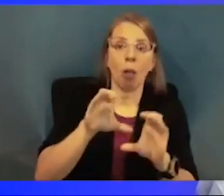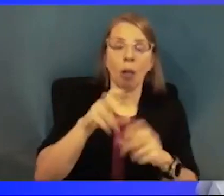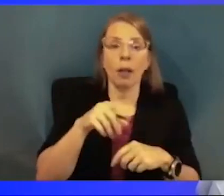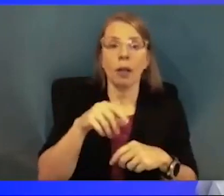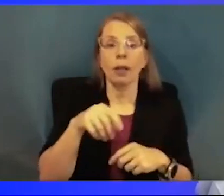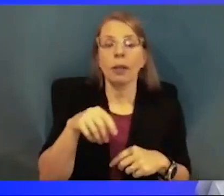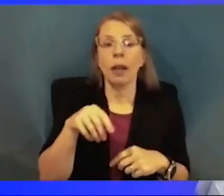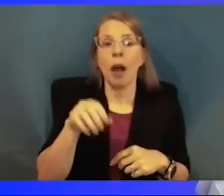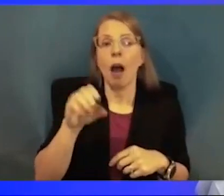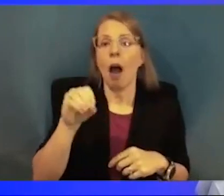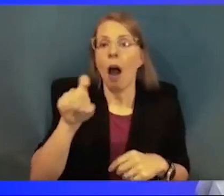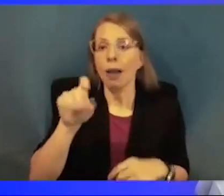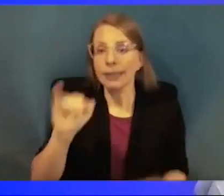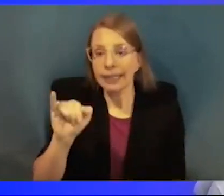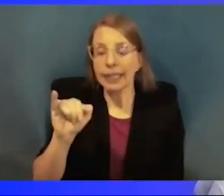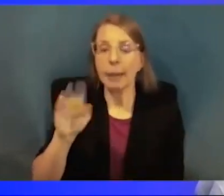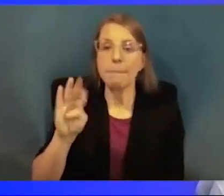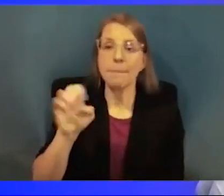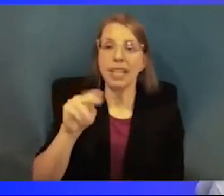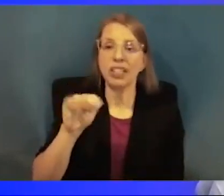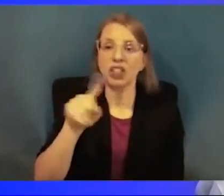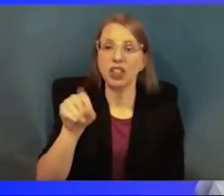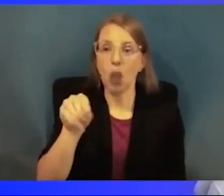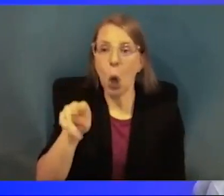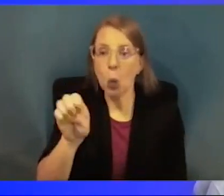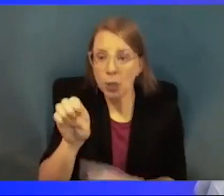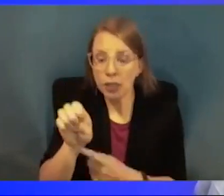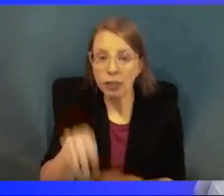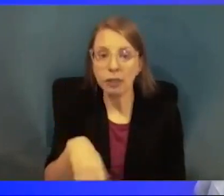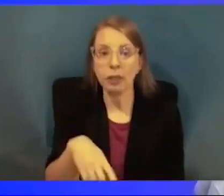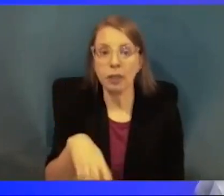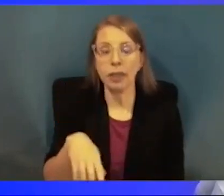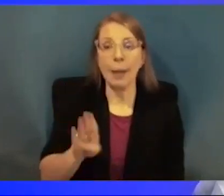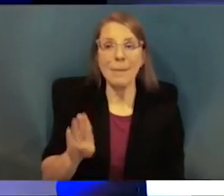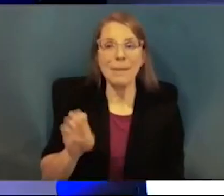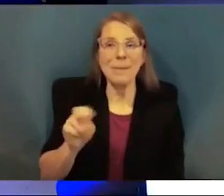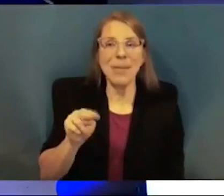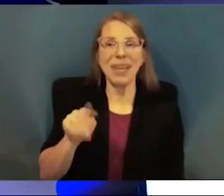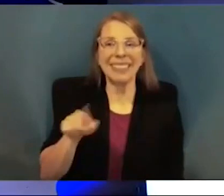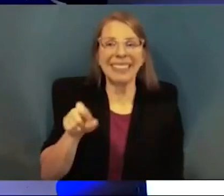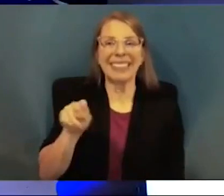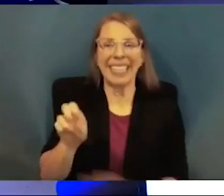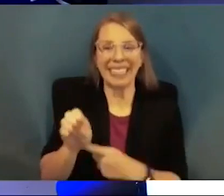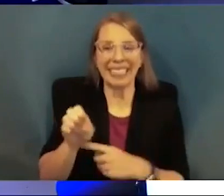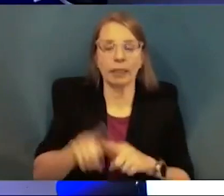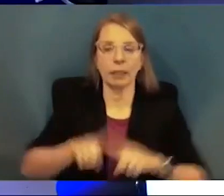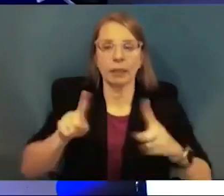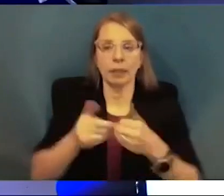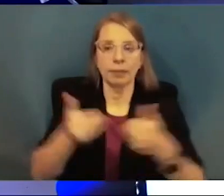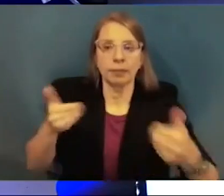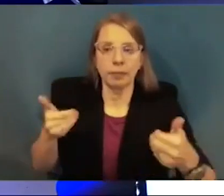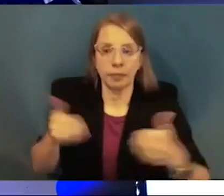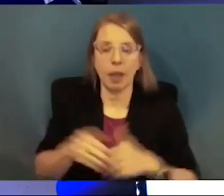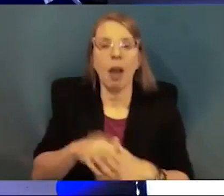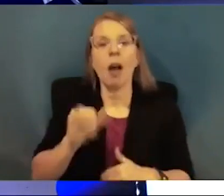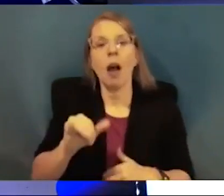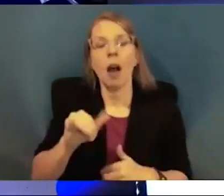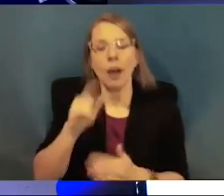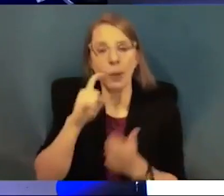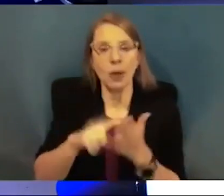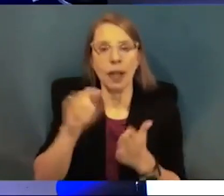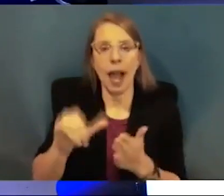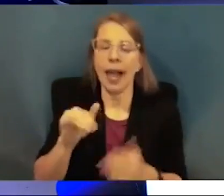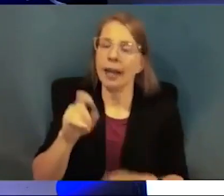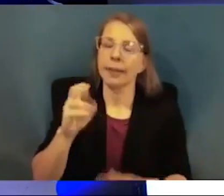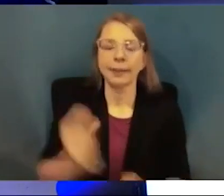oxybenzone, avobenzone. Those should not be confused with benzene. Okay, because I did see that. Yes. Okay, so I was like, oh, I got to call Dr. Rajpara. I still